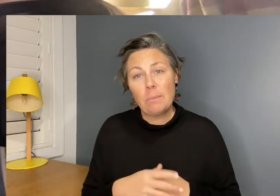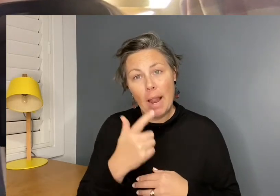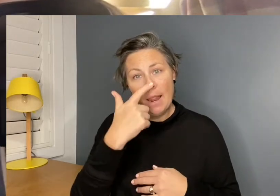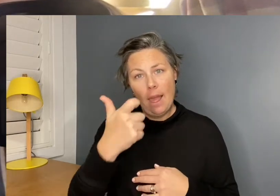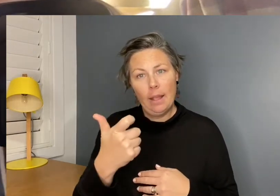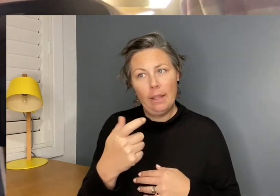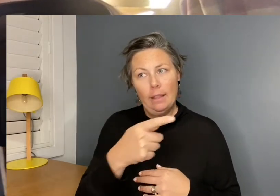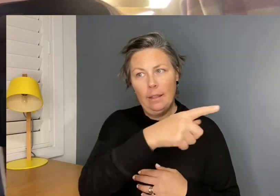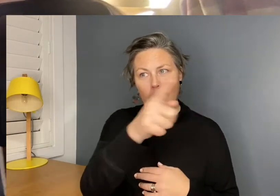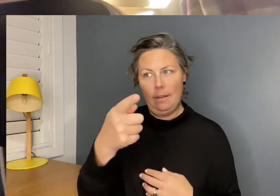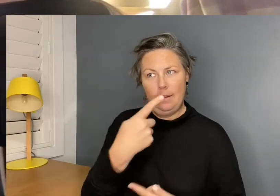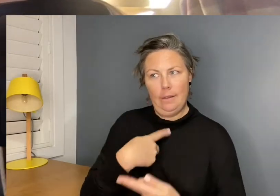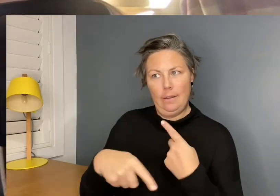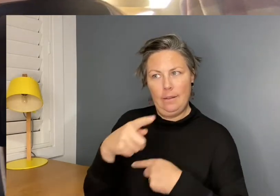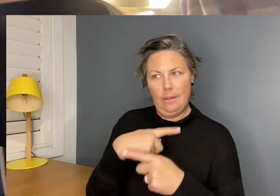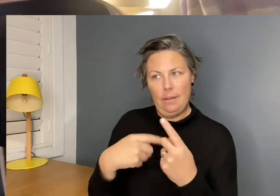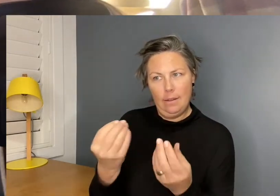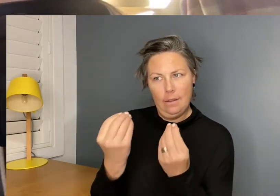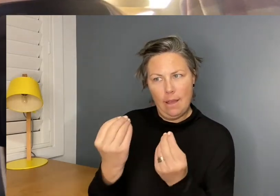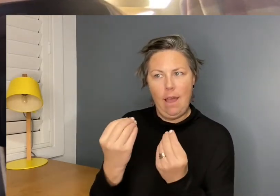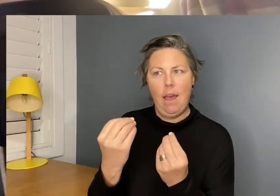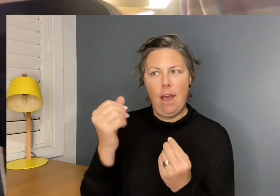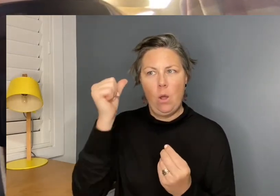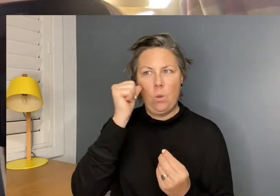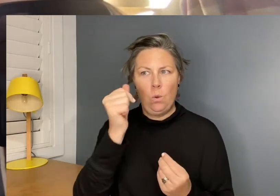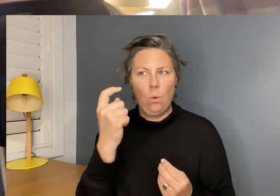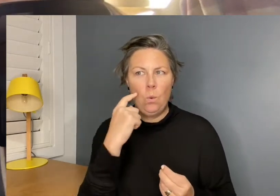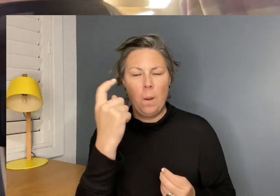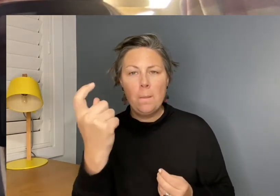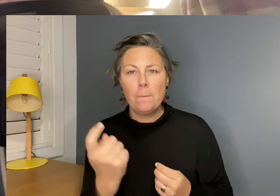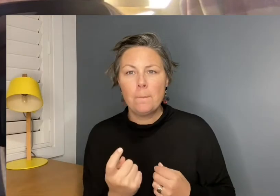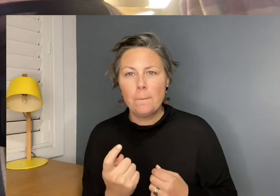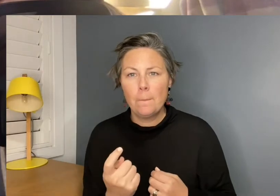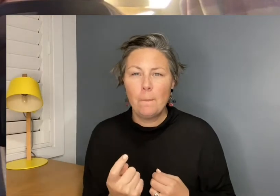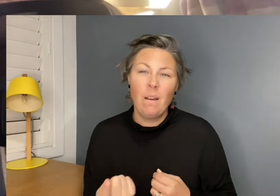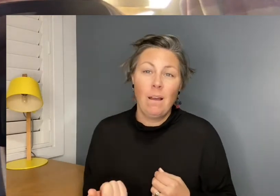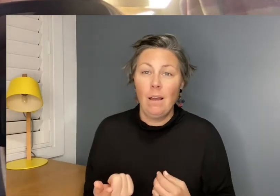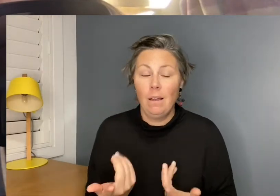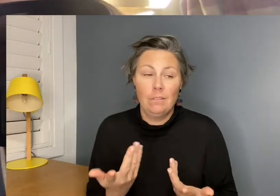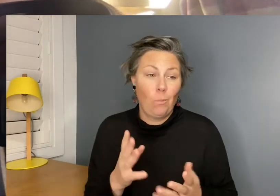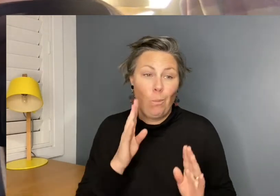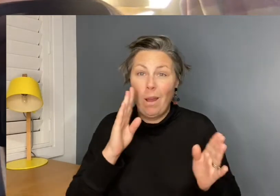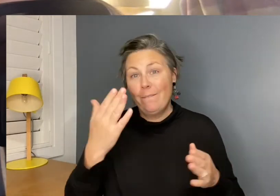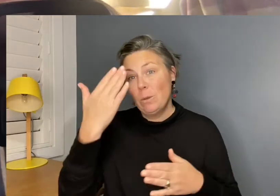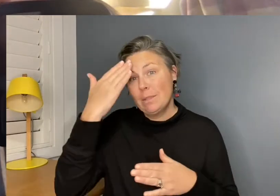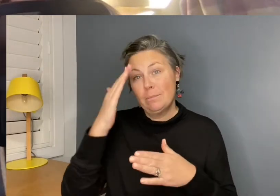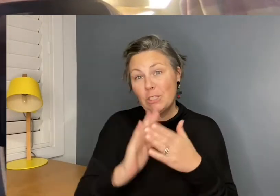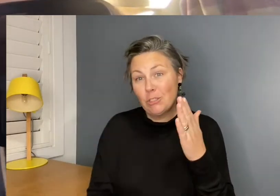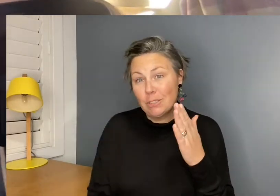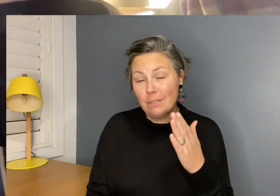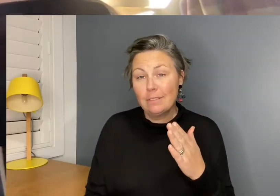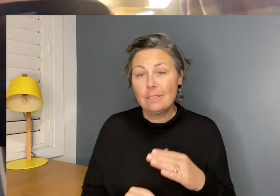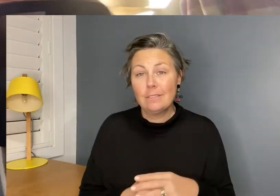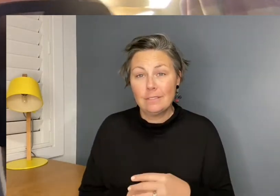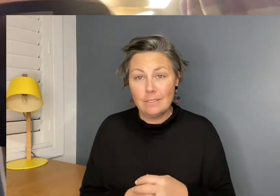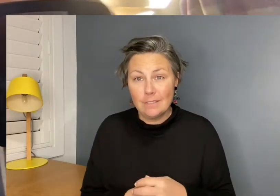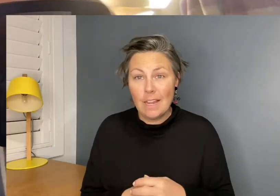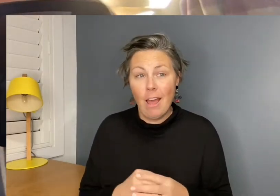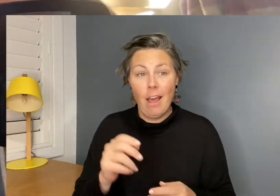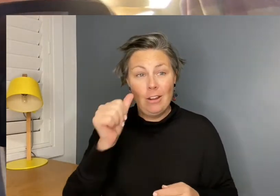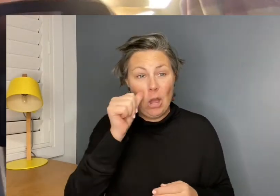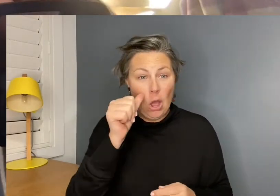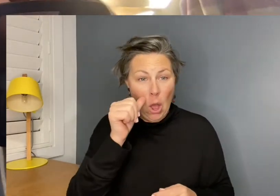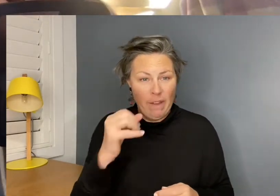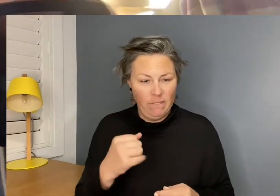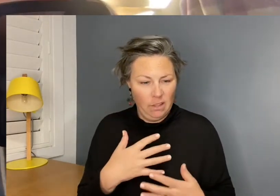education and support, it's all just part of it. And it's an incredible experience. And even those things that are surprising,